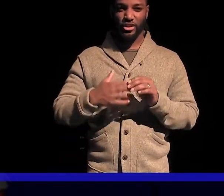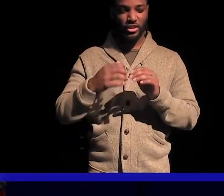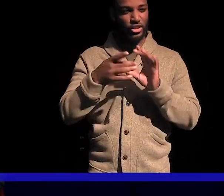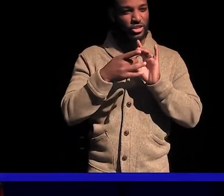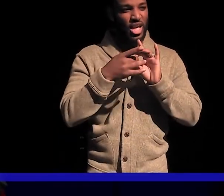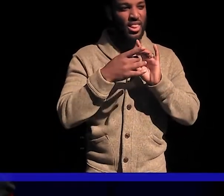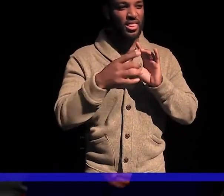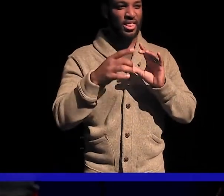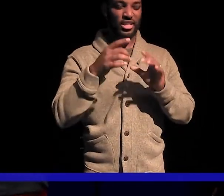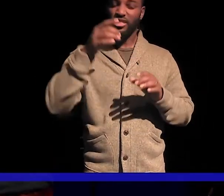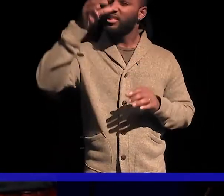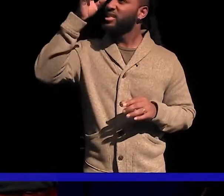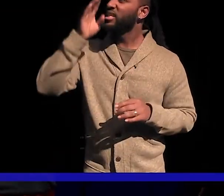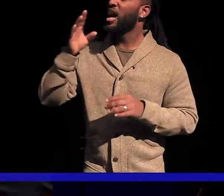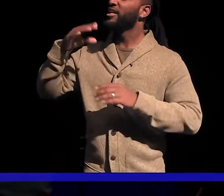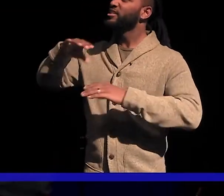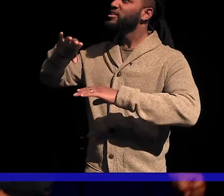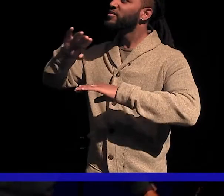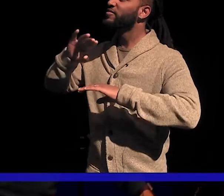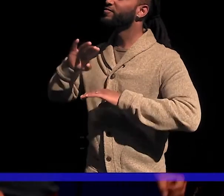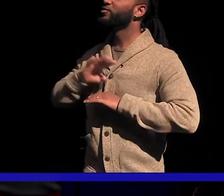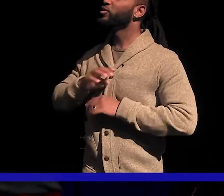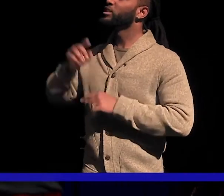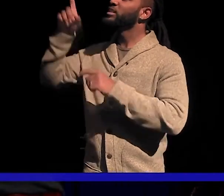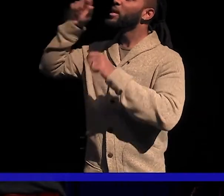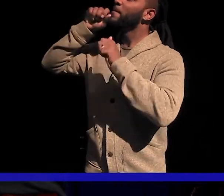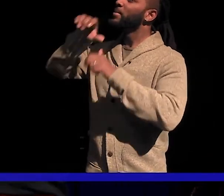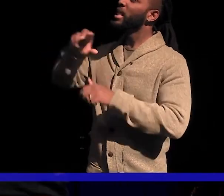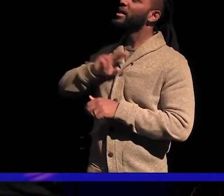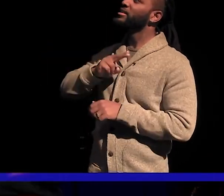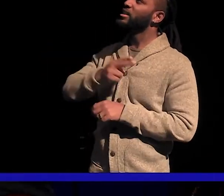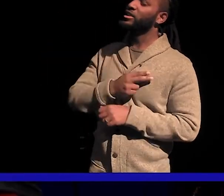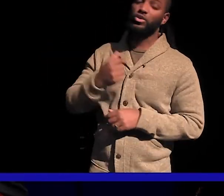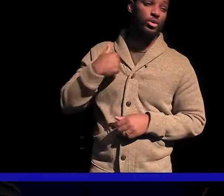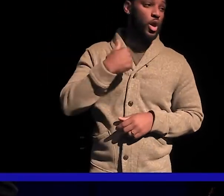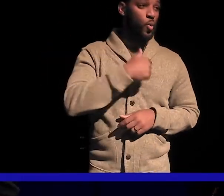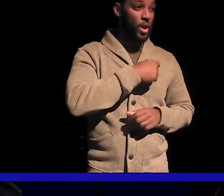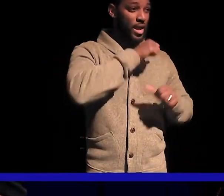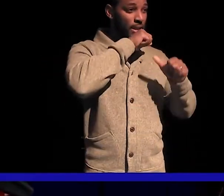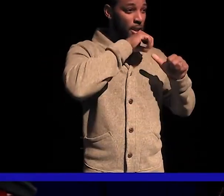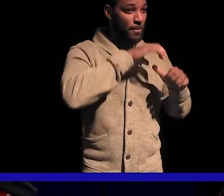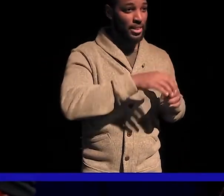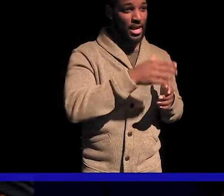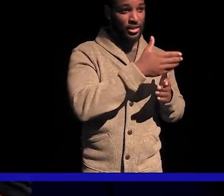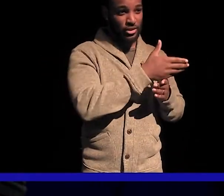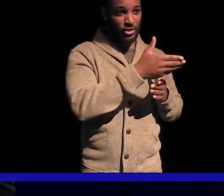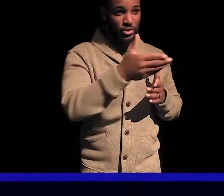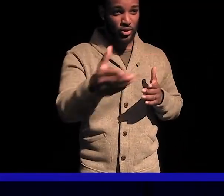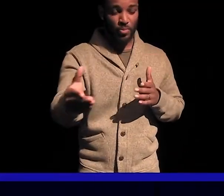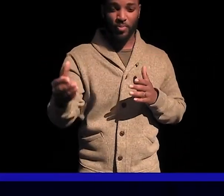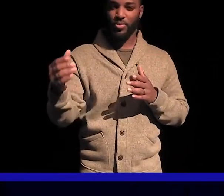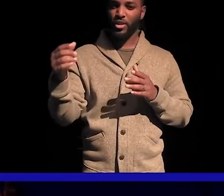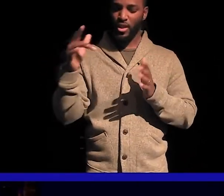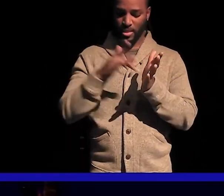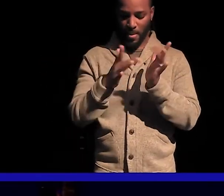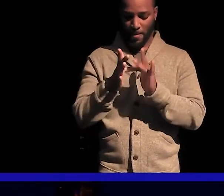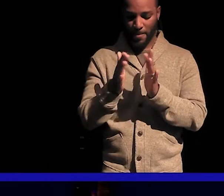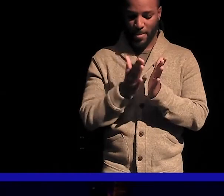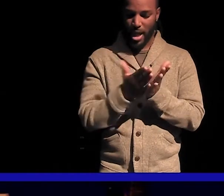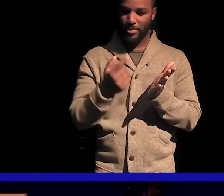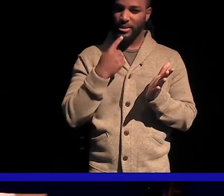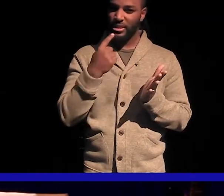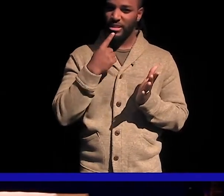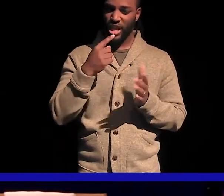fullness of God upon all of God's people so that we, as the word says, that whole earth one day will be filled